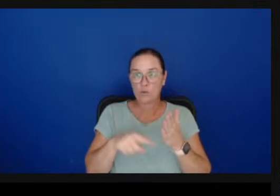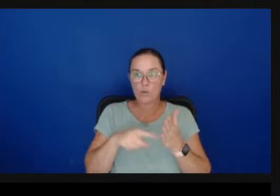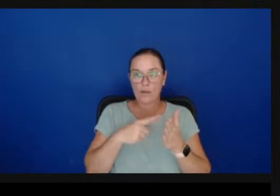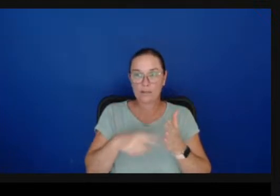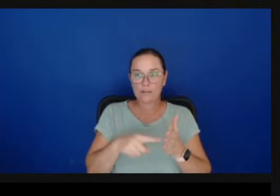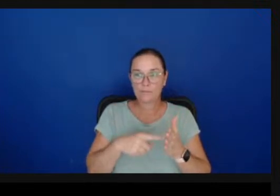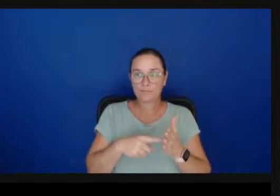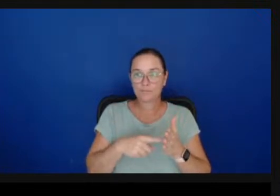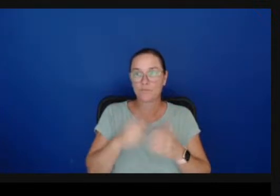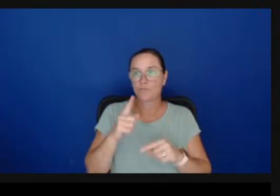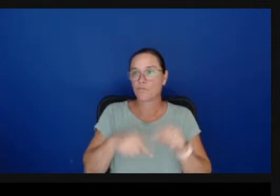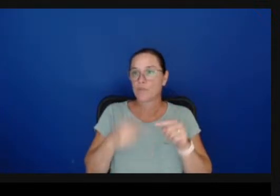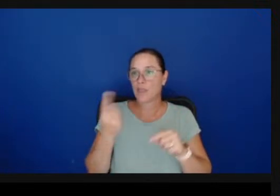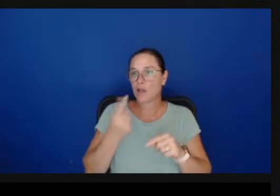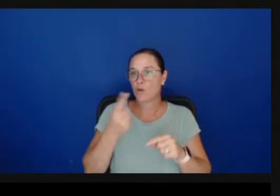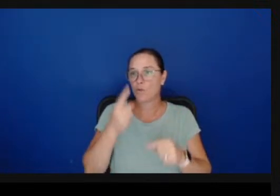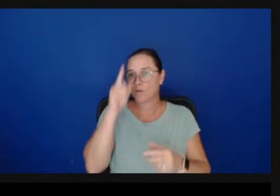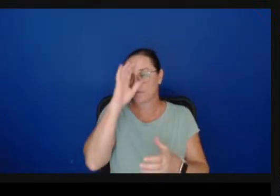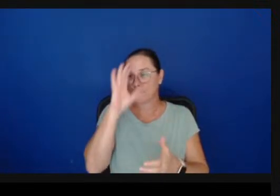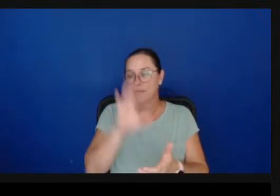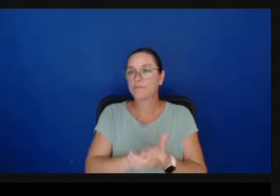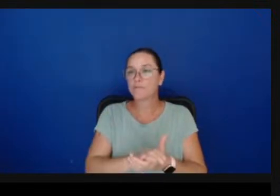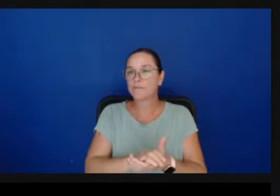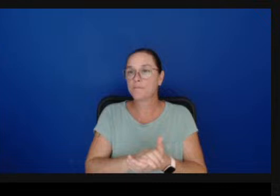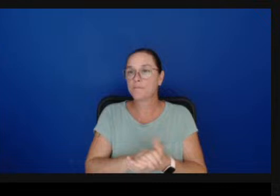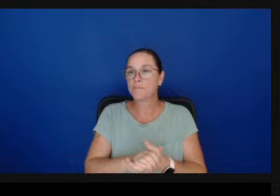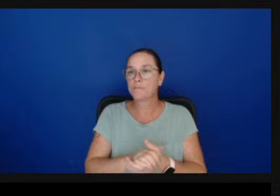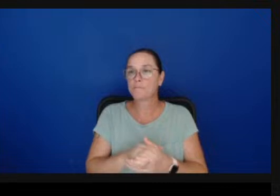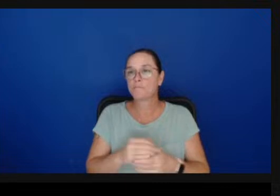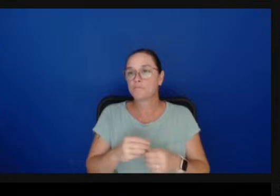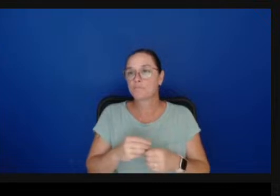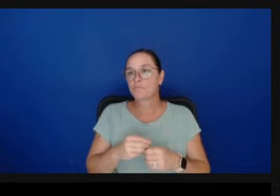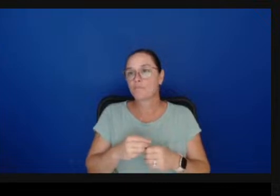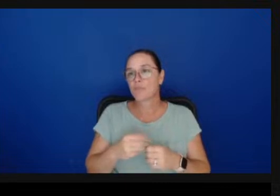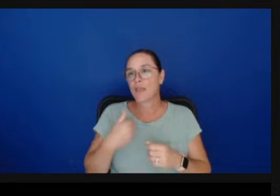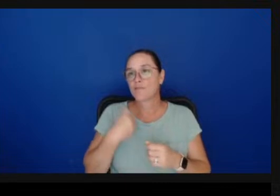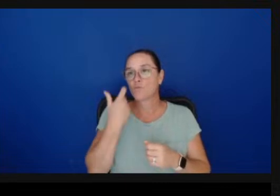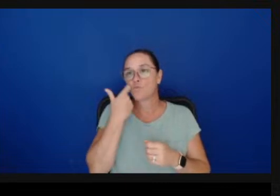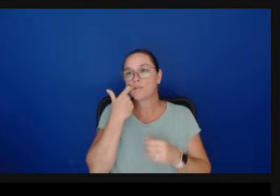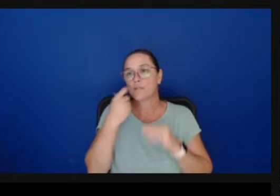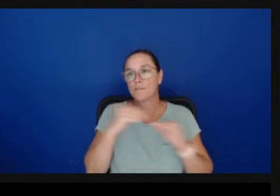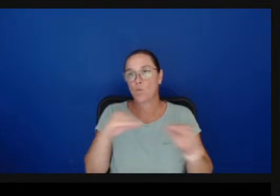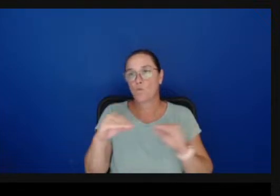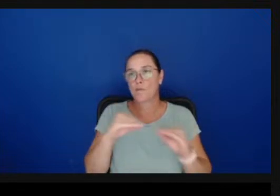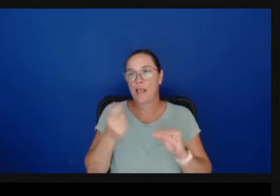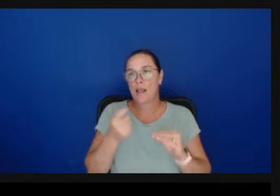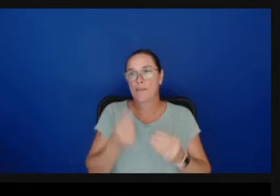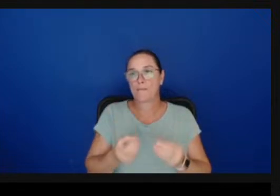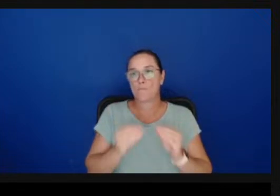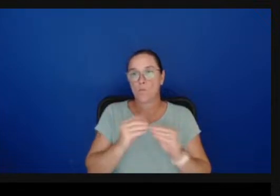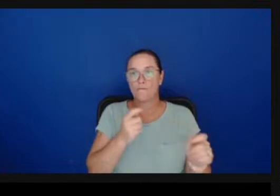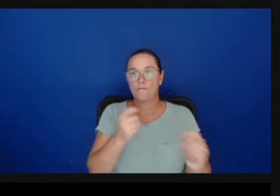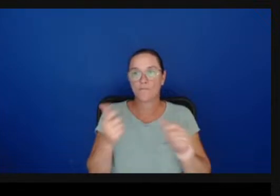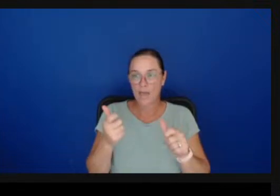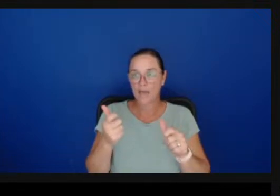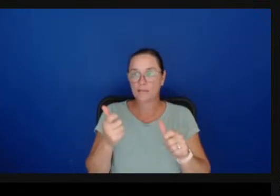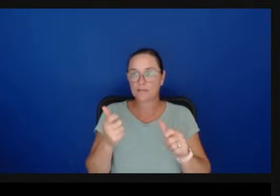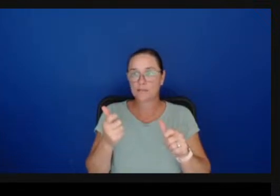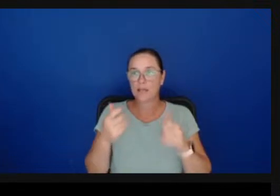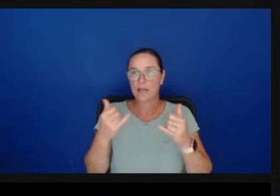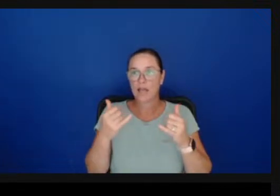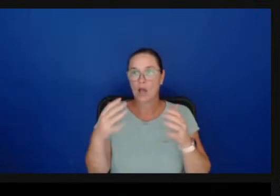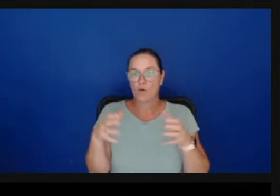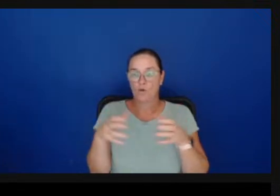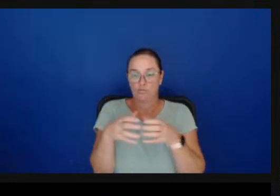can't always believe the scatter here, it does appear that there was some recent movement that was a little faster that has clustered now more recently